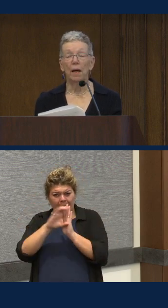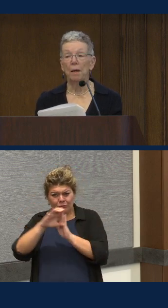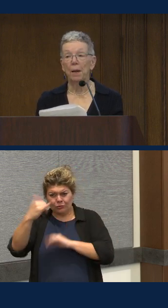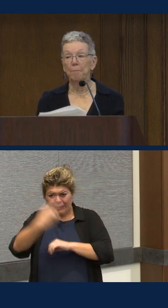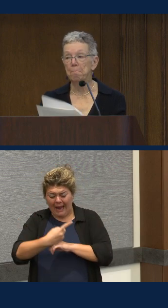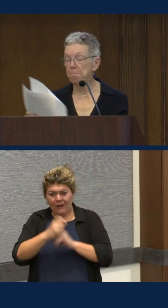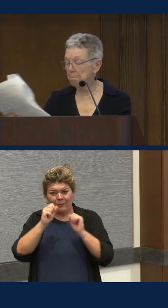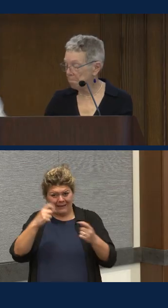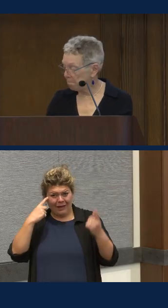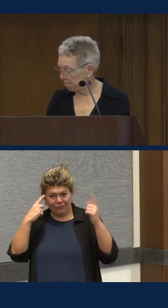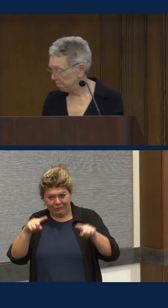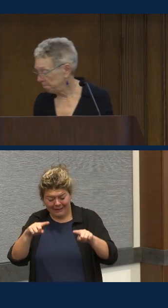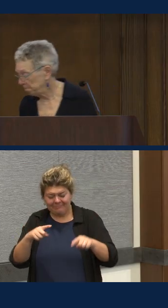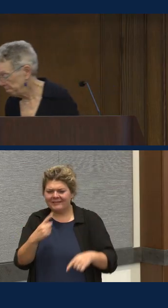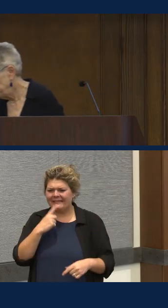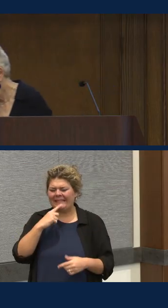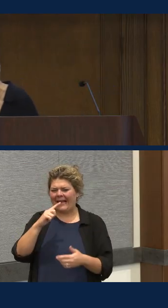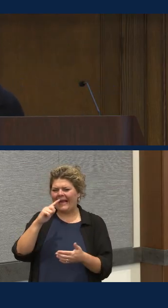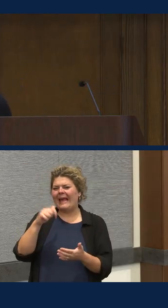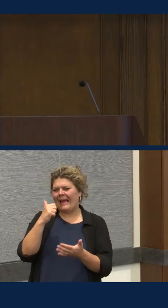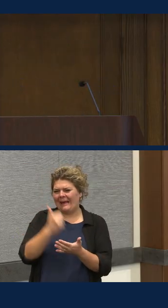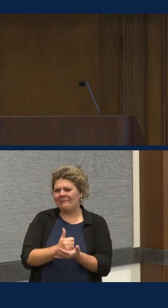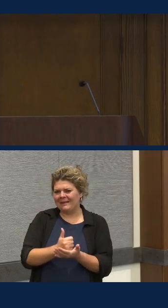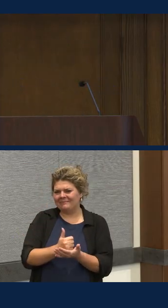say amen.